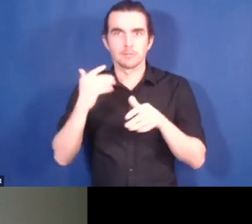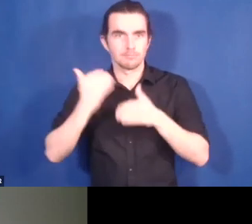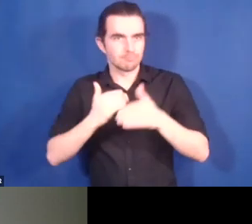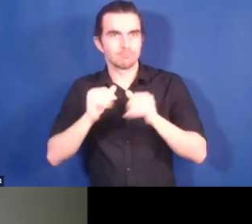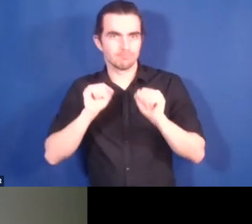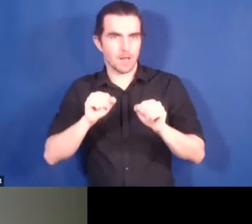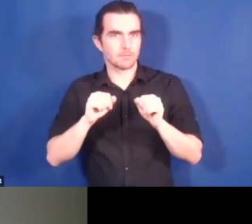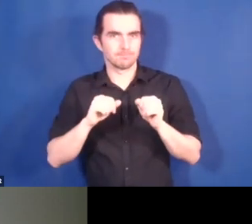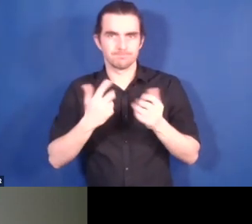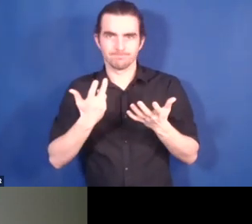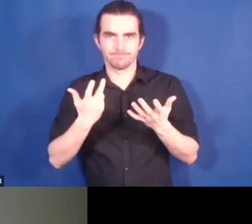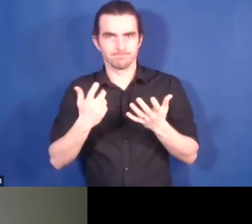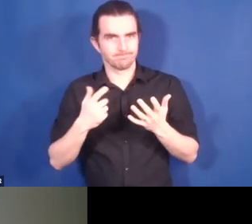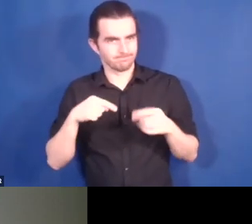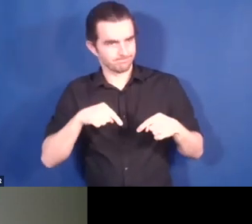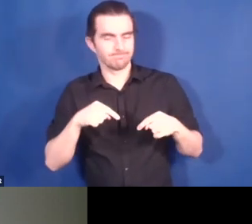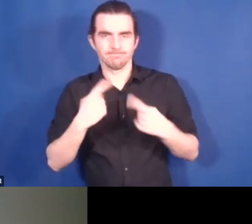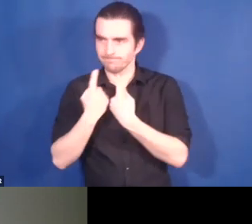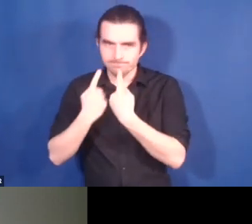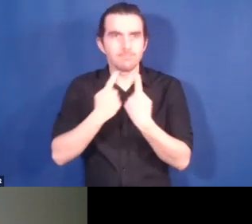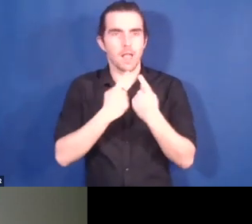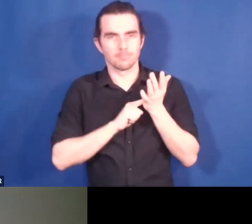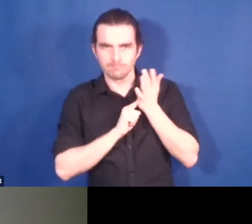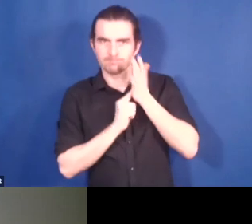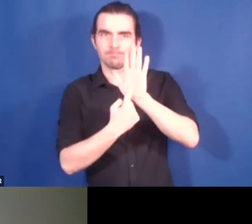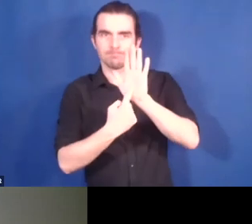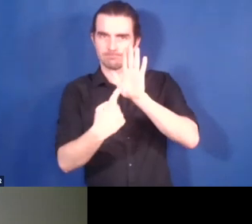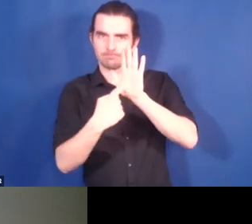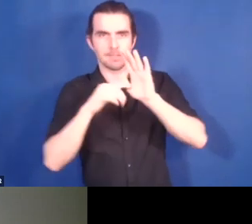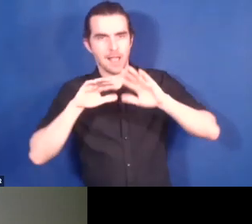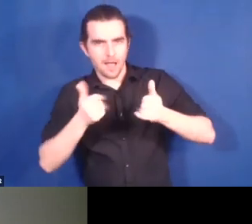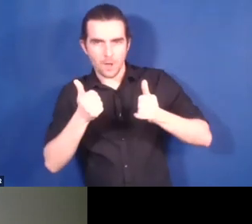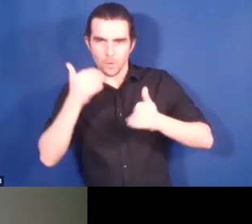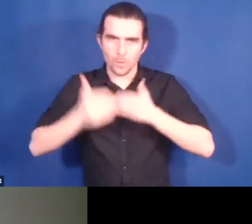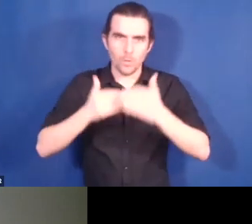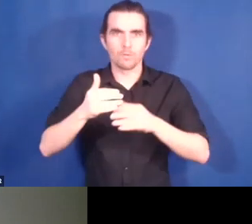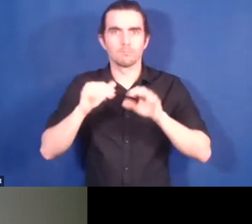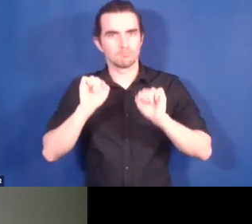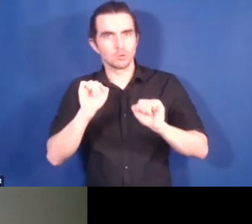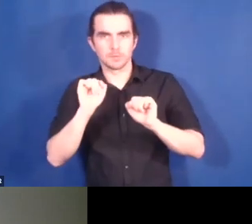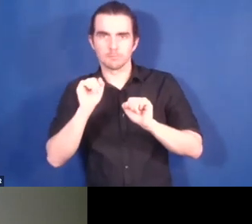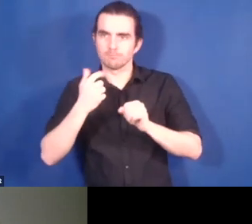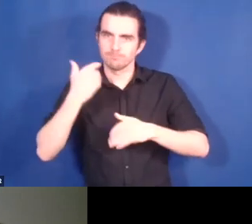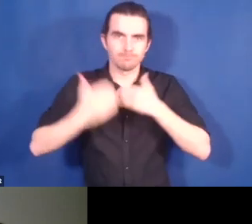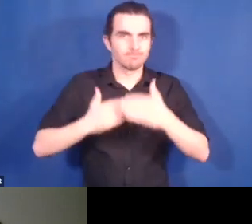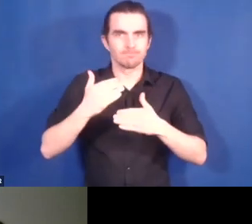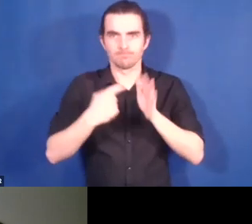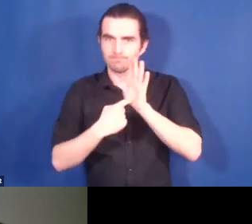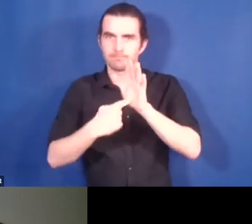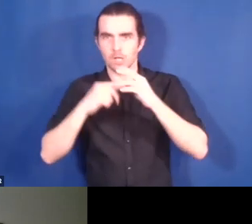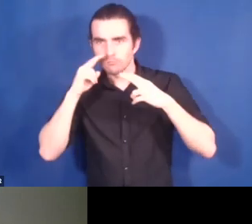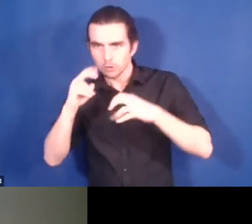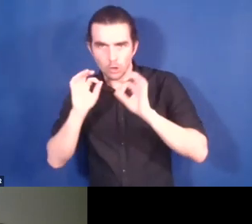and what isn't working in that. They also very specifically have spelled out the importance of studying